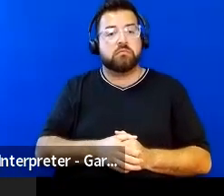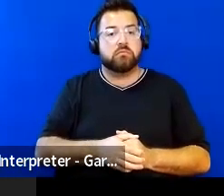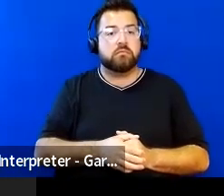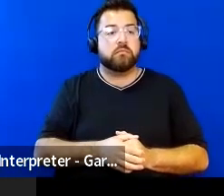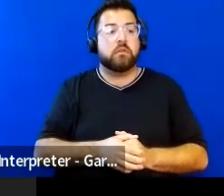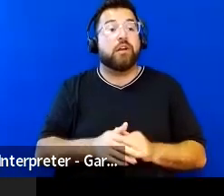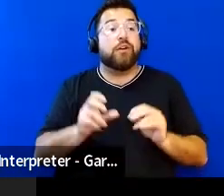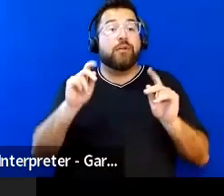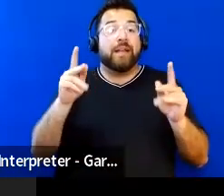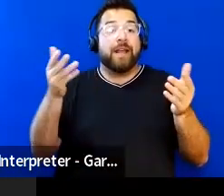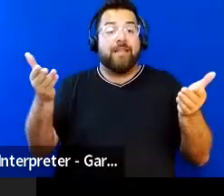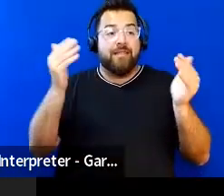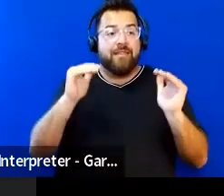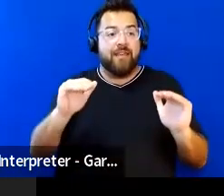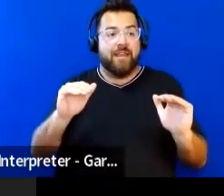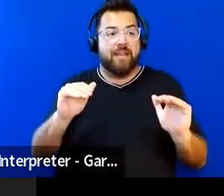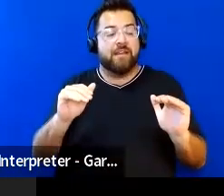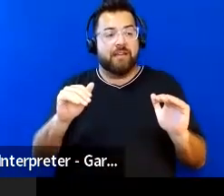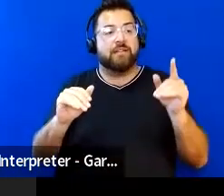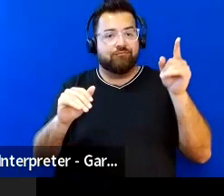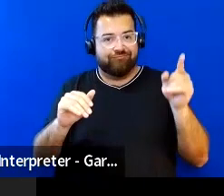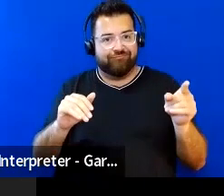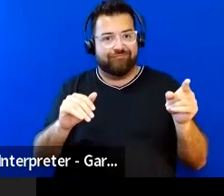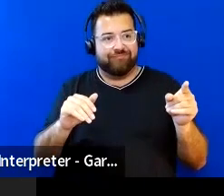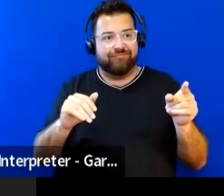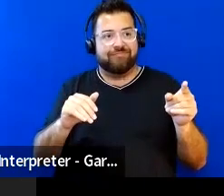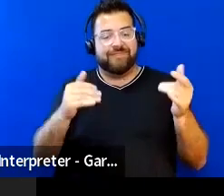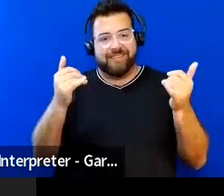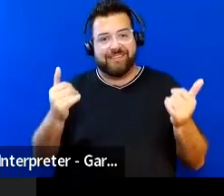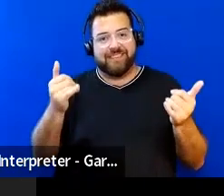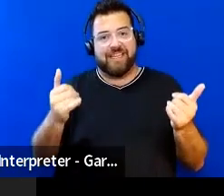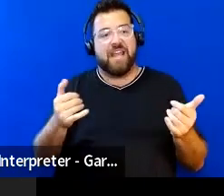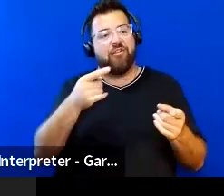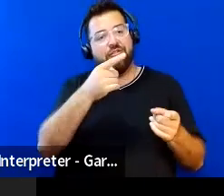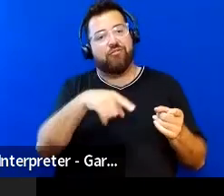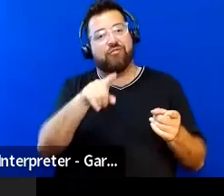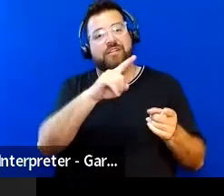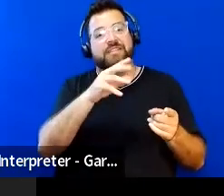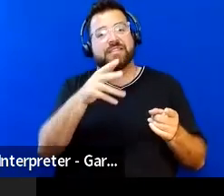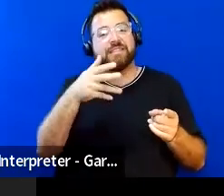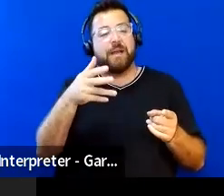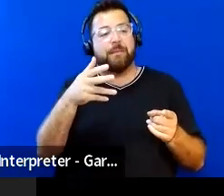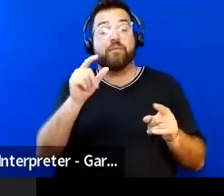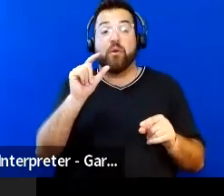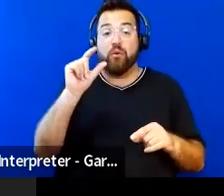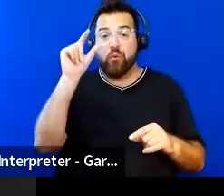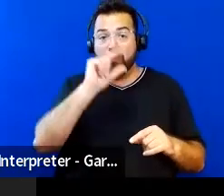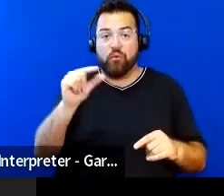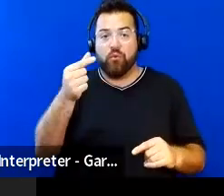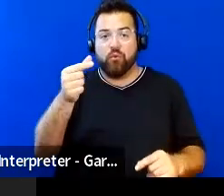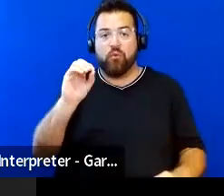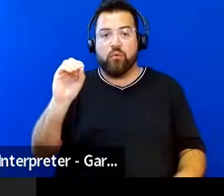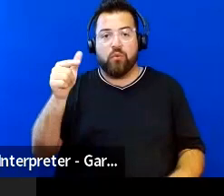Okay, and then we get to the Google